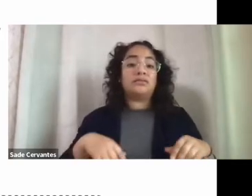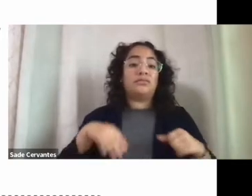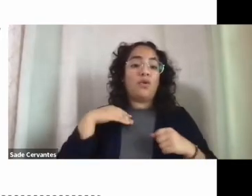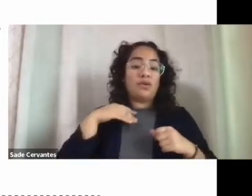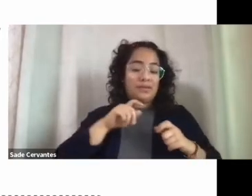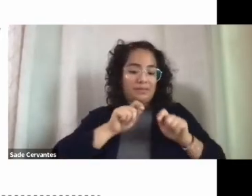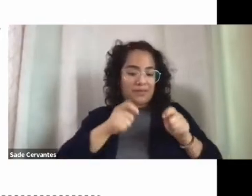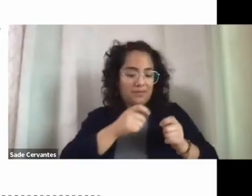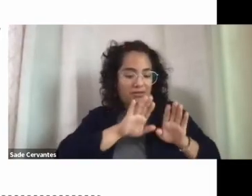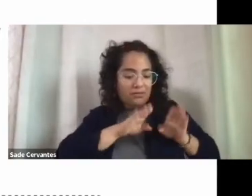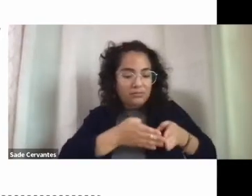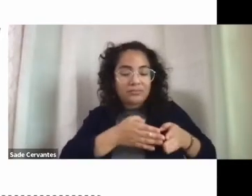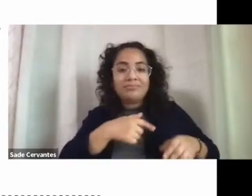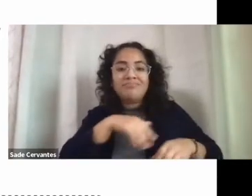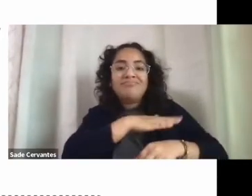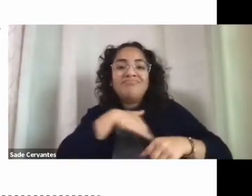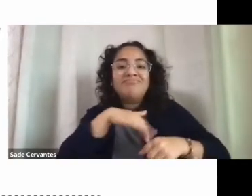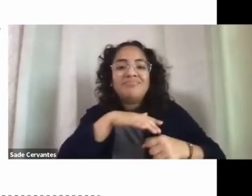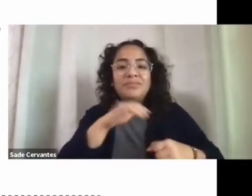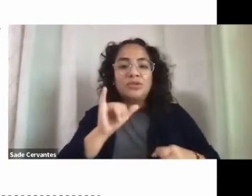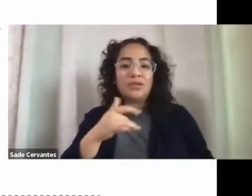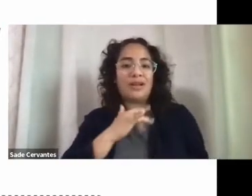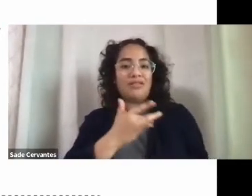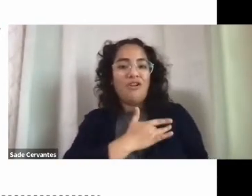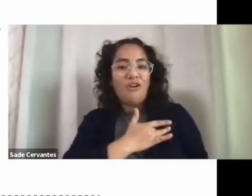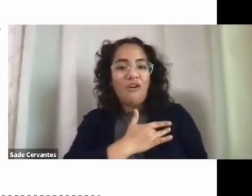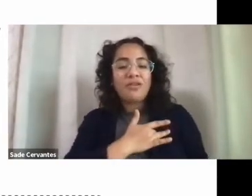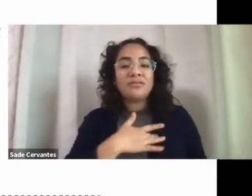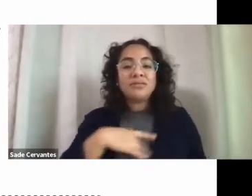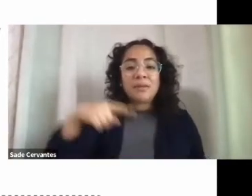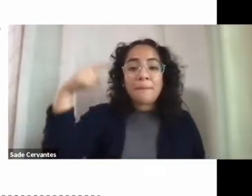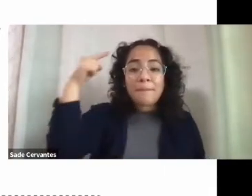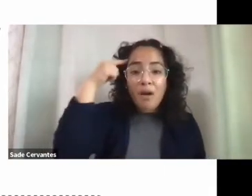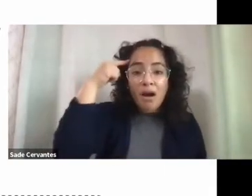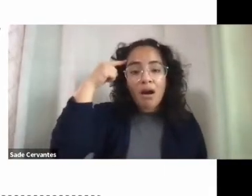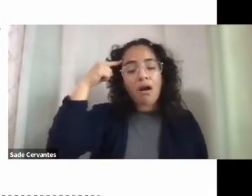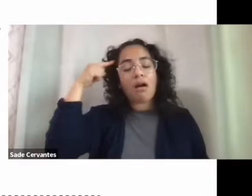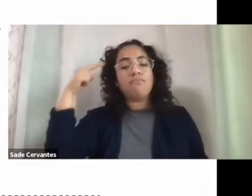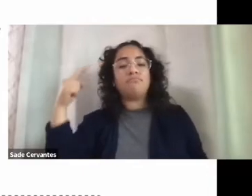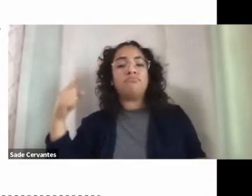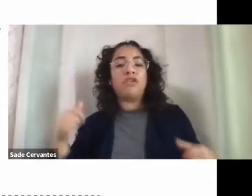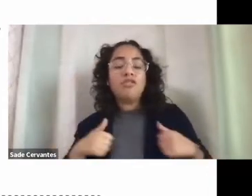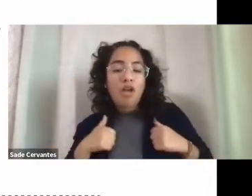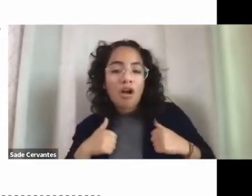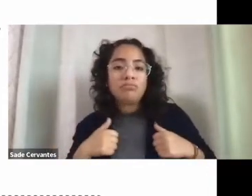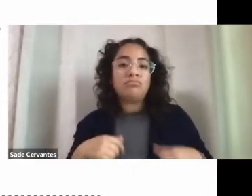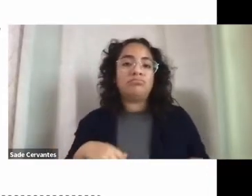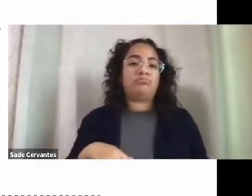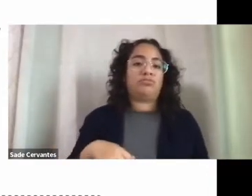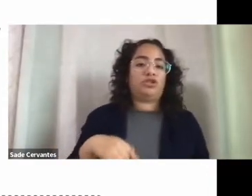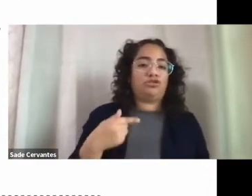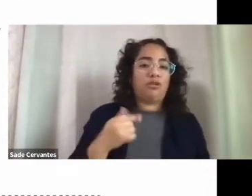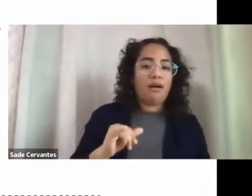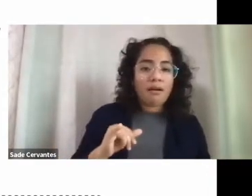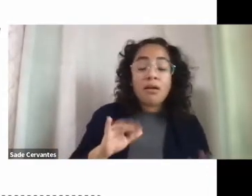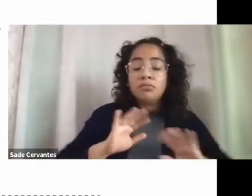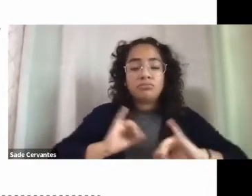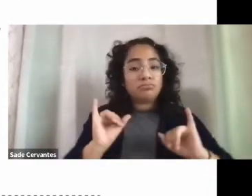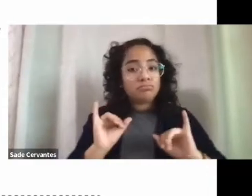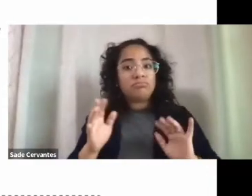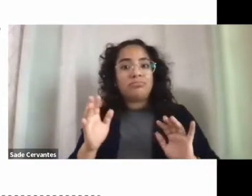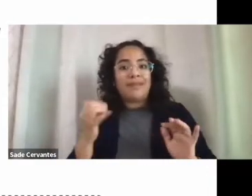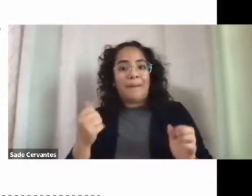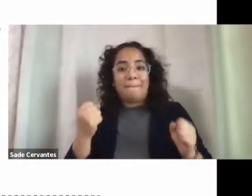in specific tissues like the heart or the brain or the lungs or the GI tract. There are multiple studies now that